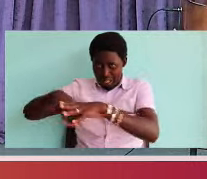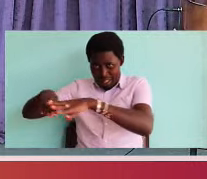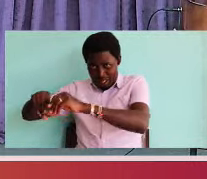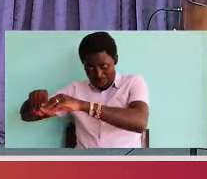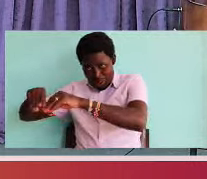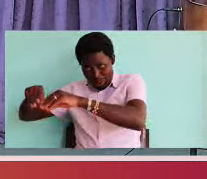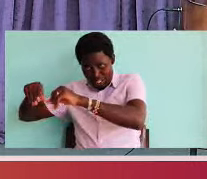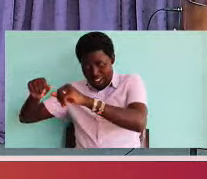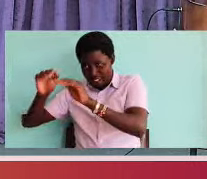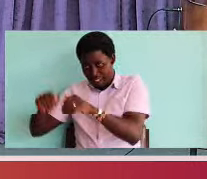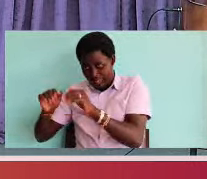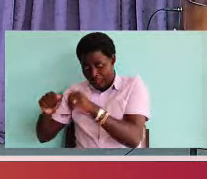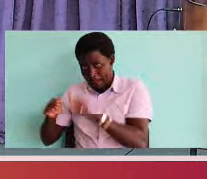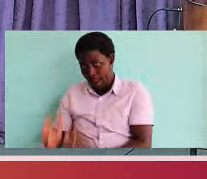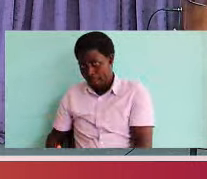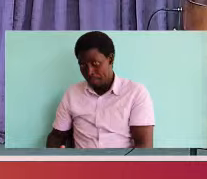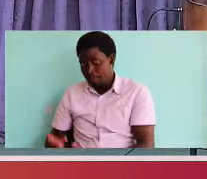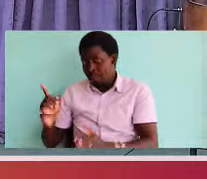brought some,